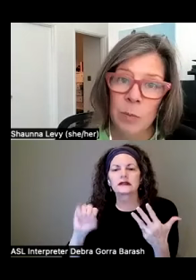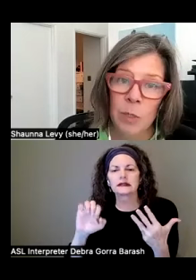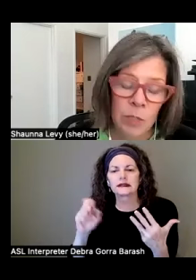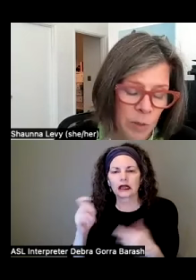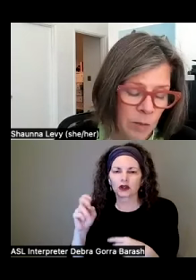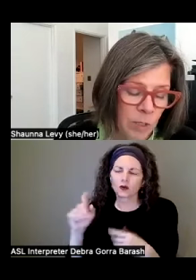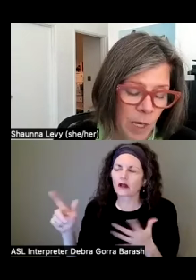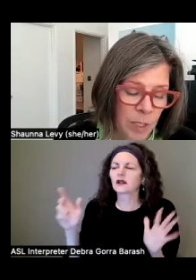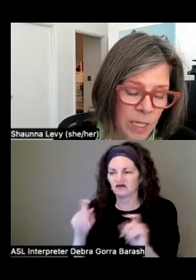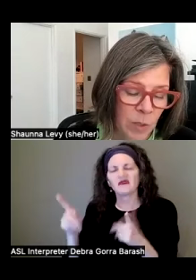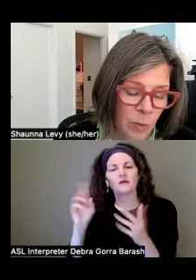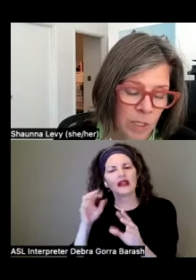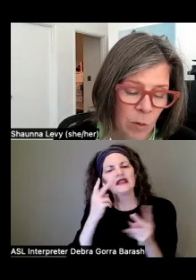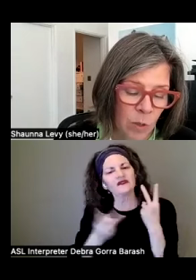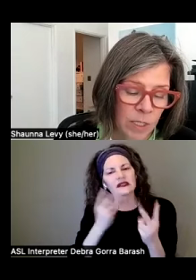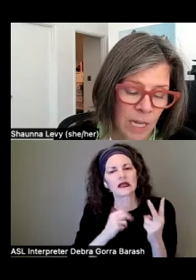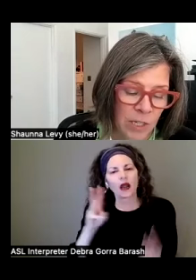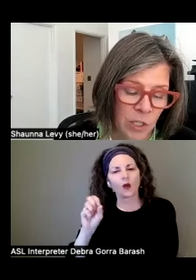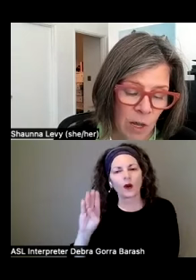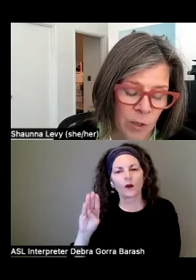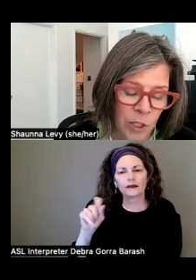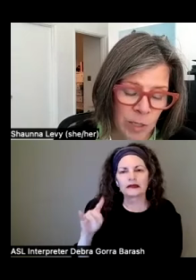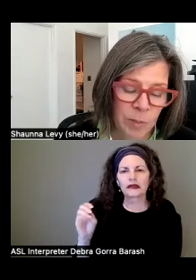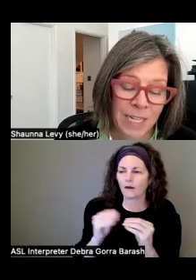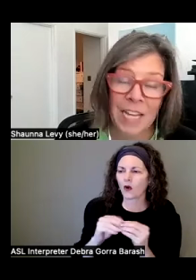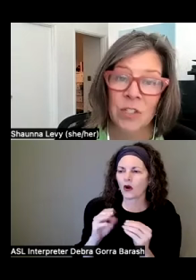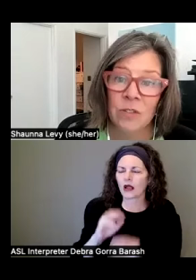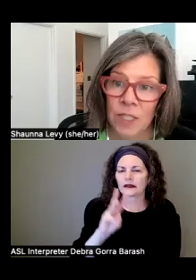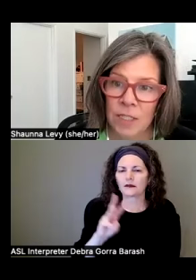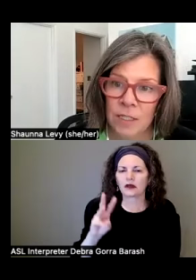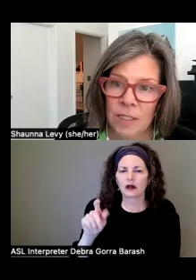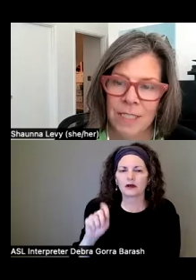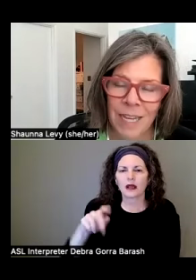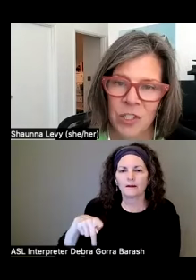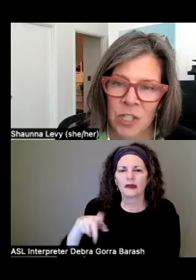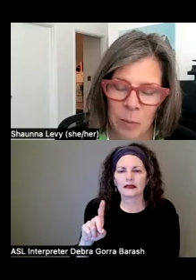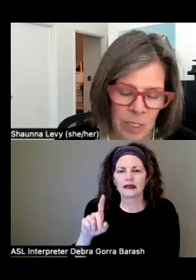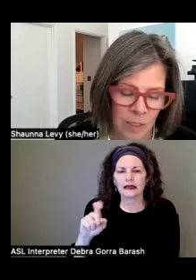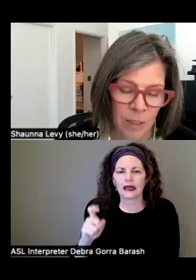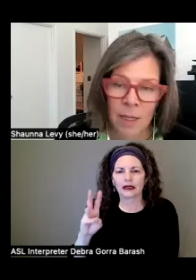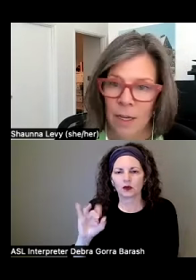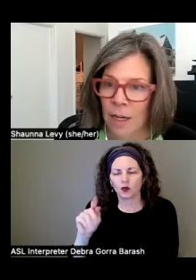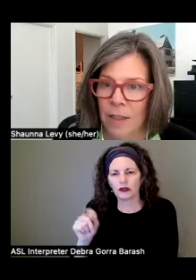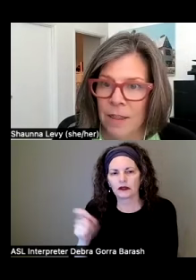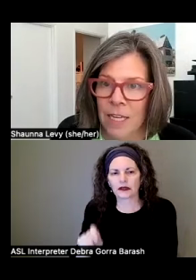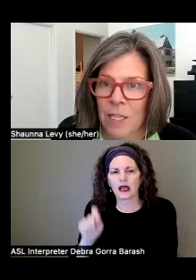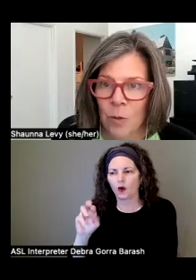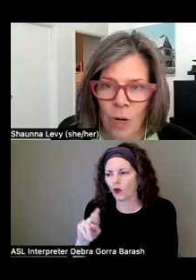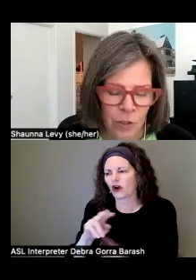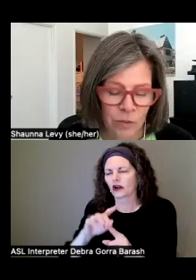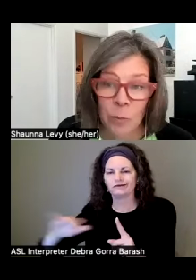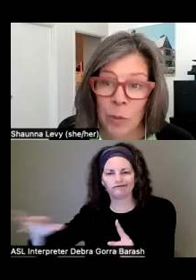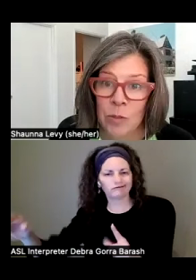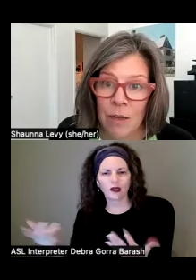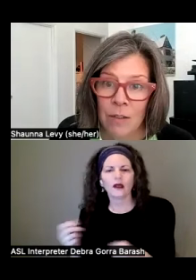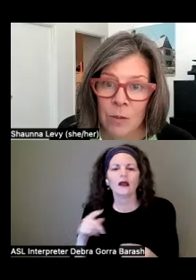www.pdxwit.org/scholarship-fund champion. Thank you,